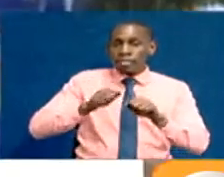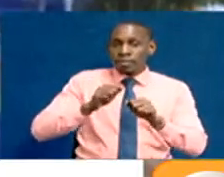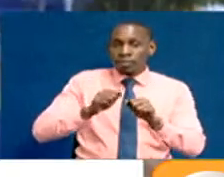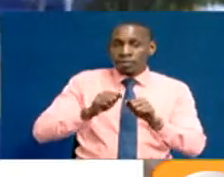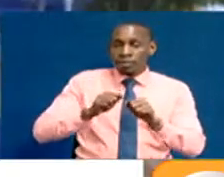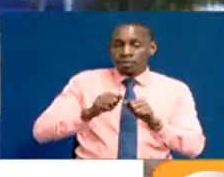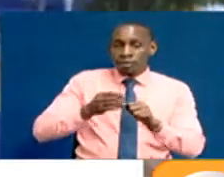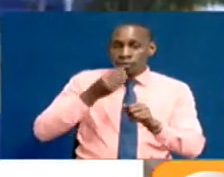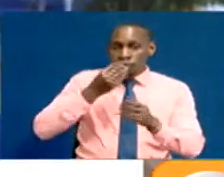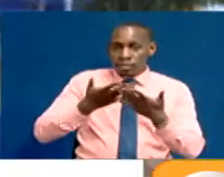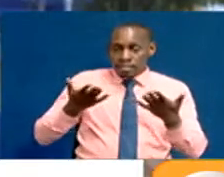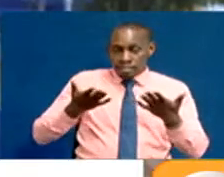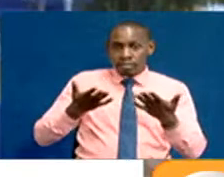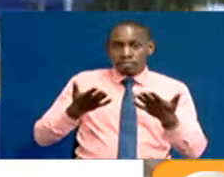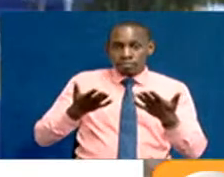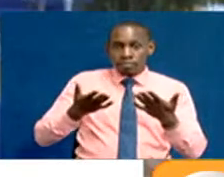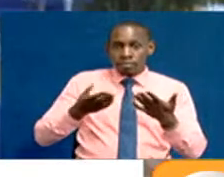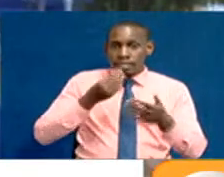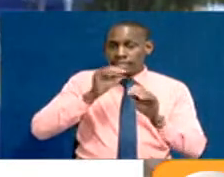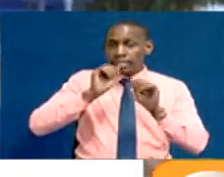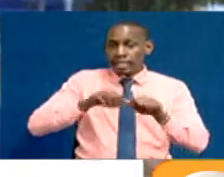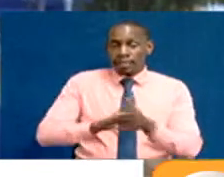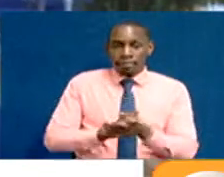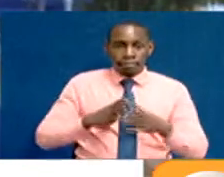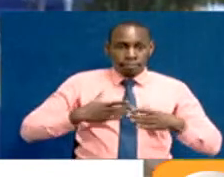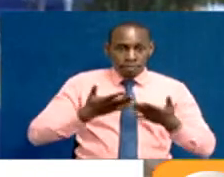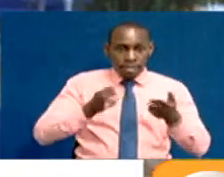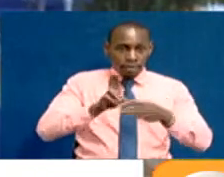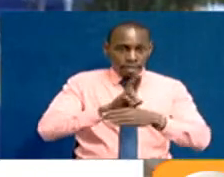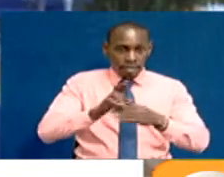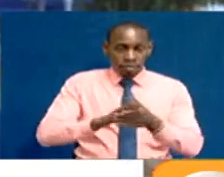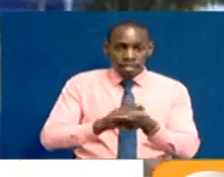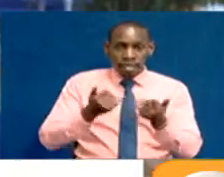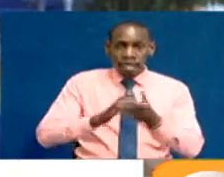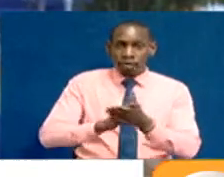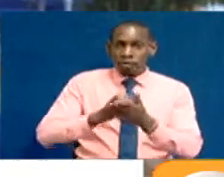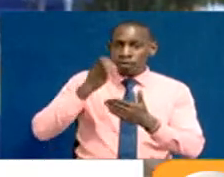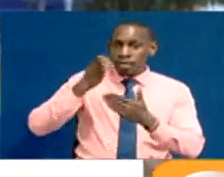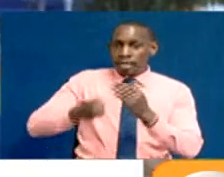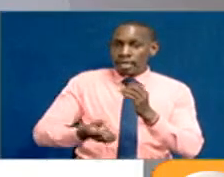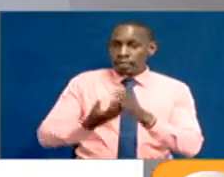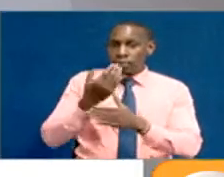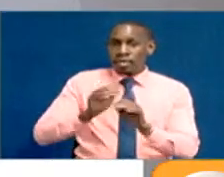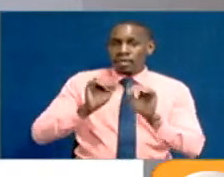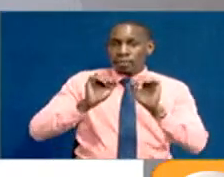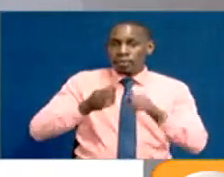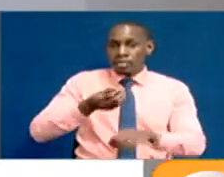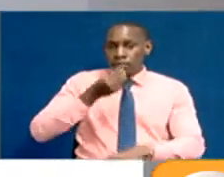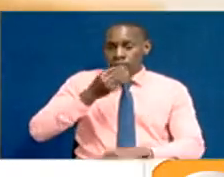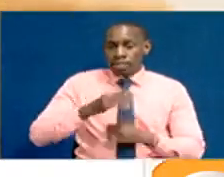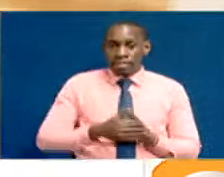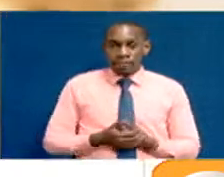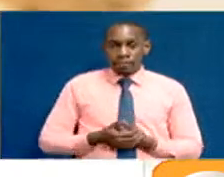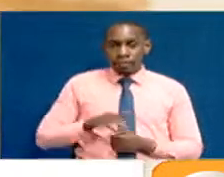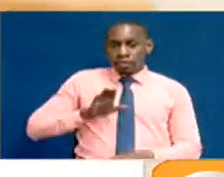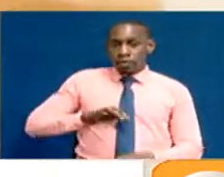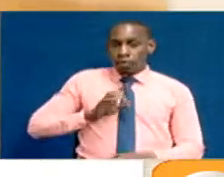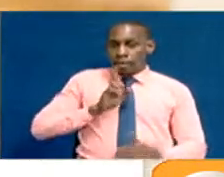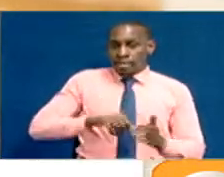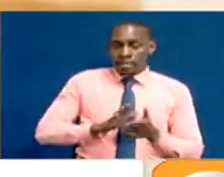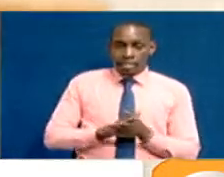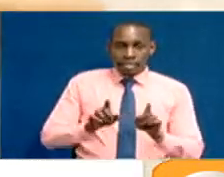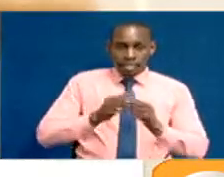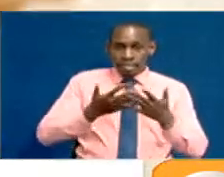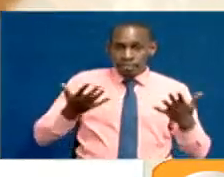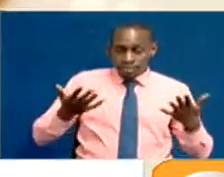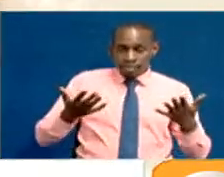ingredients that people commonly use. So in turn, the end product is completely edible. Cheryl says that one of the